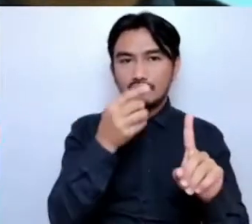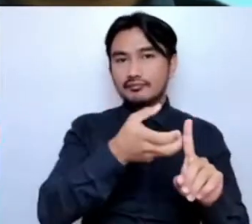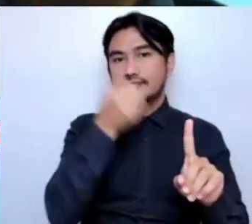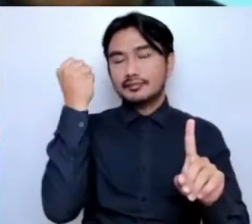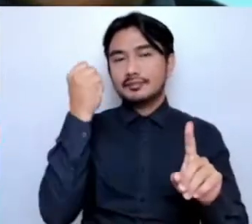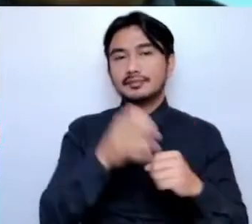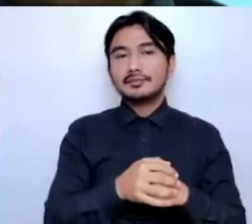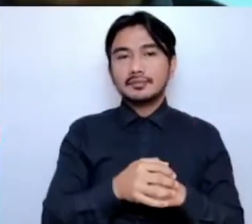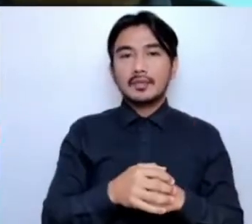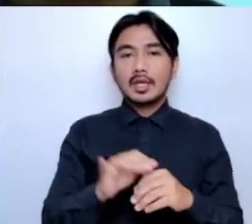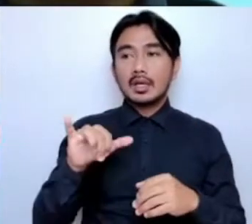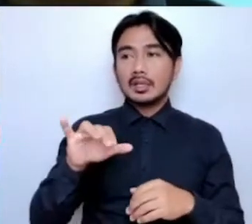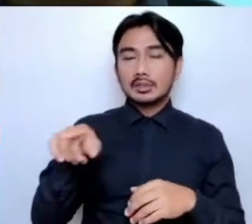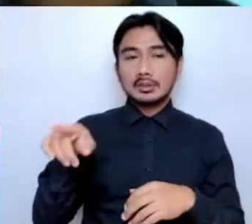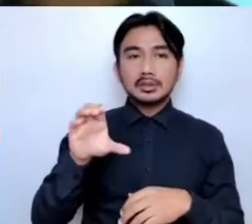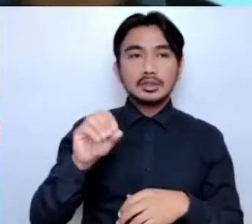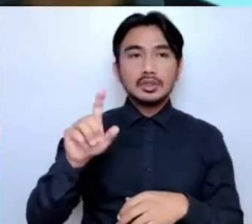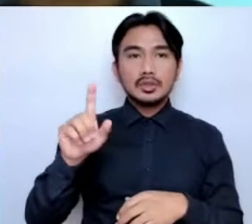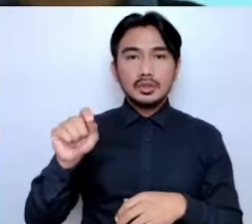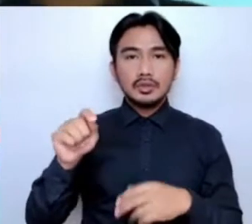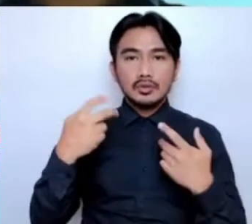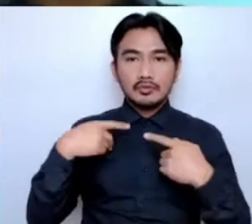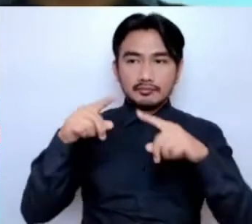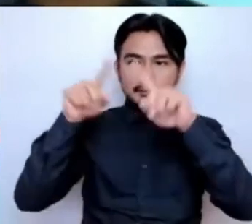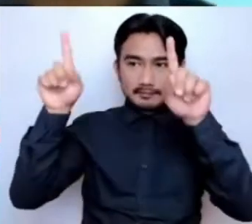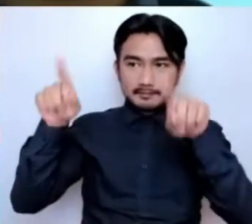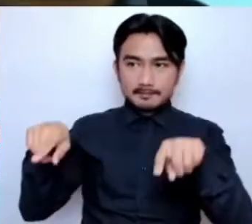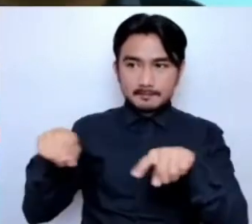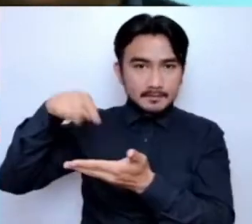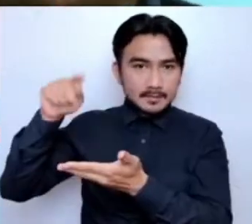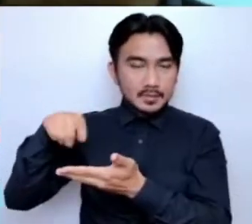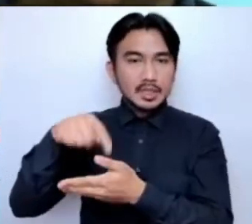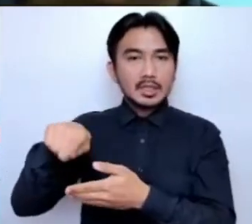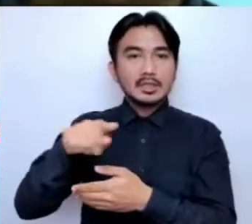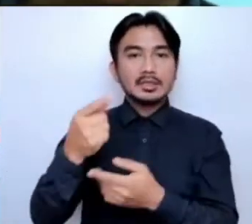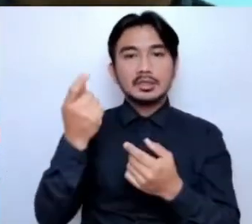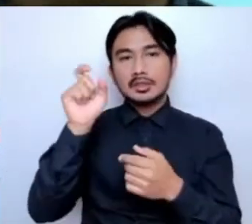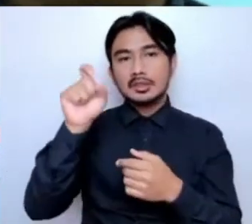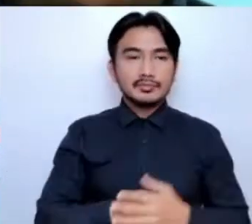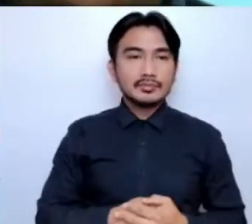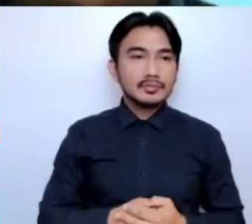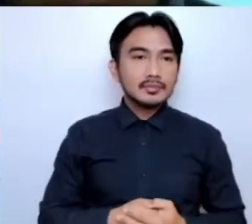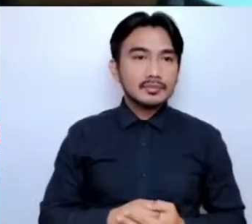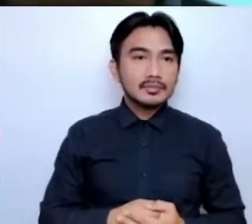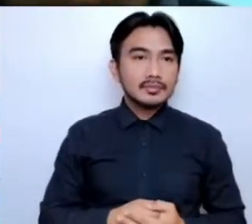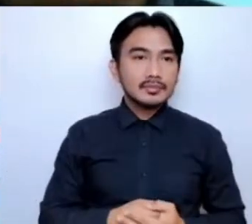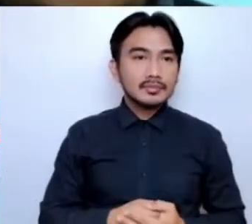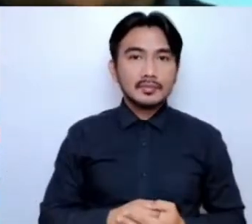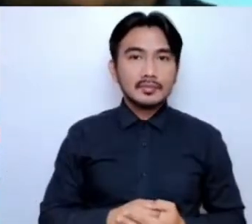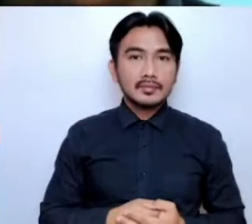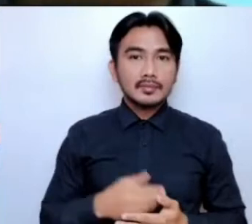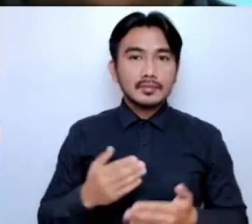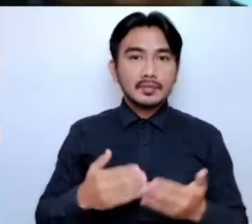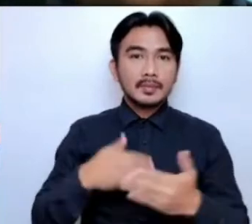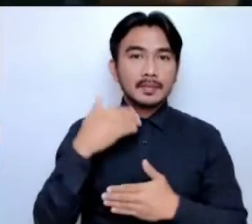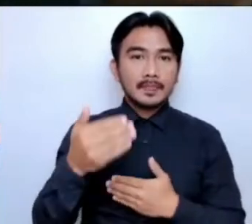COT rubric will help us again understand what those practices mean. The